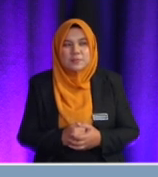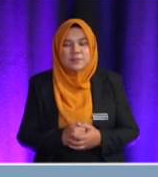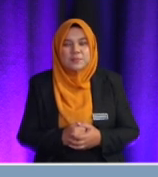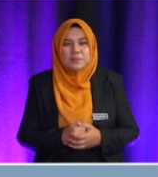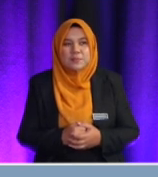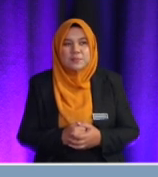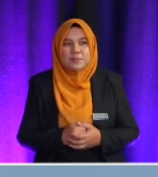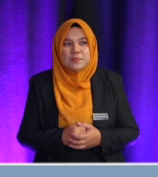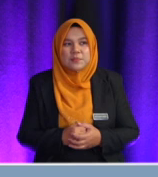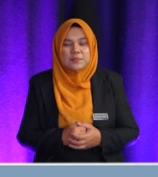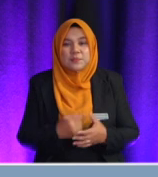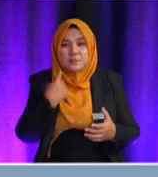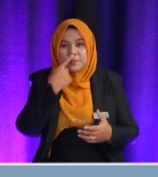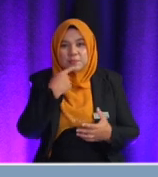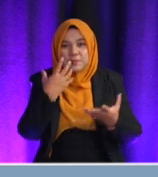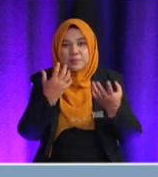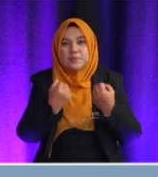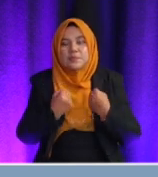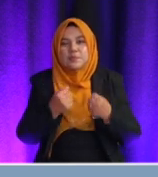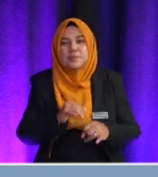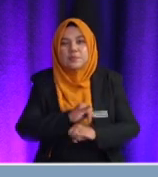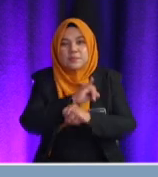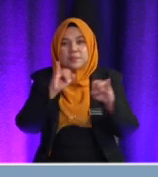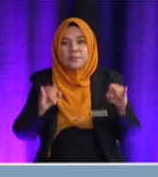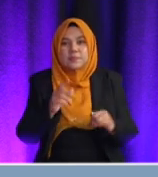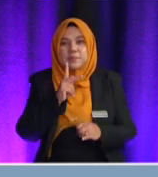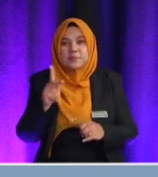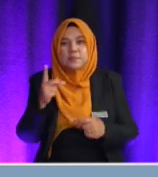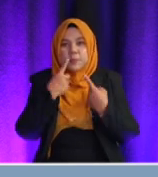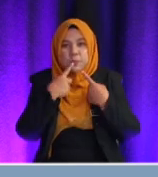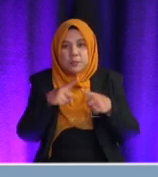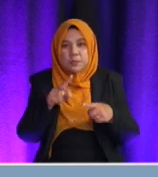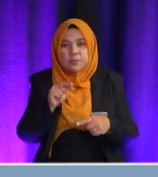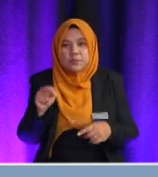Yes. Okay, so anyone would love to justify your answer. So...